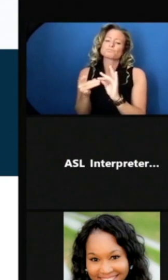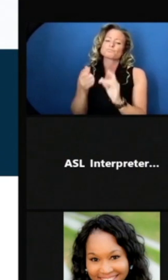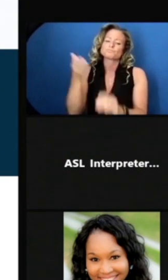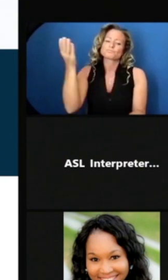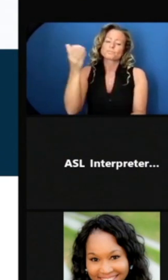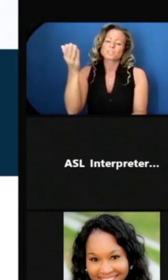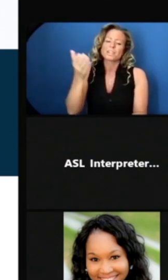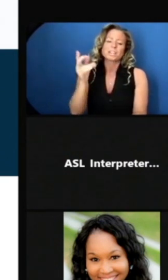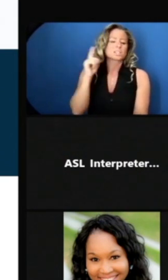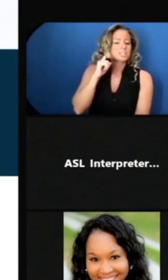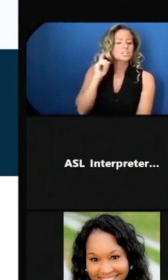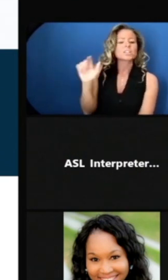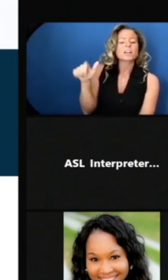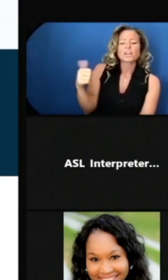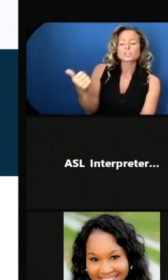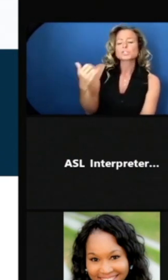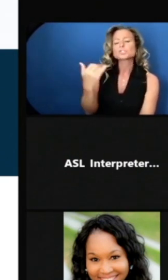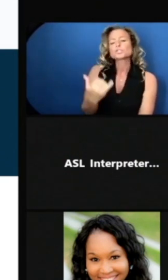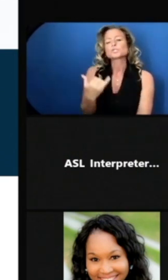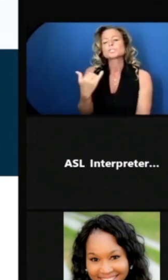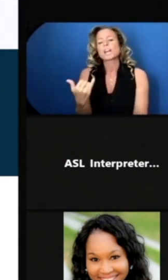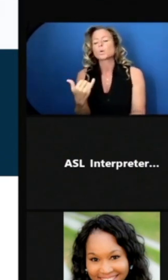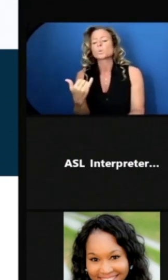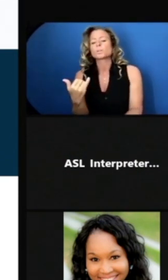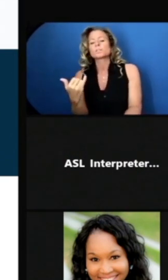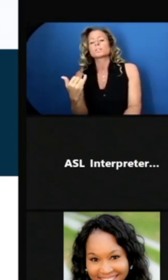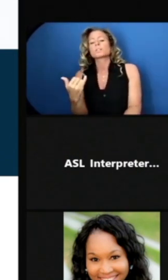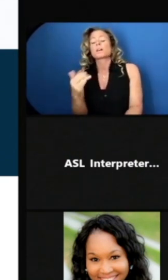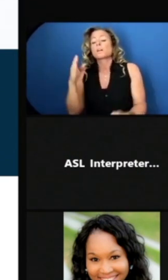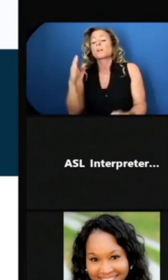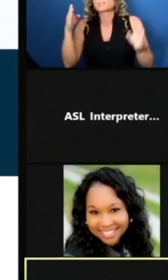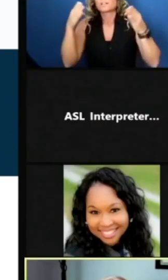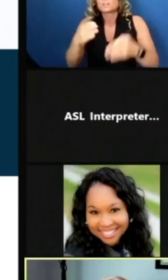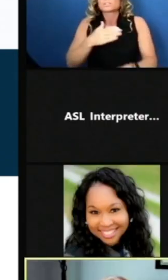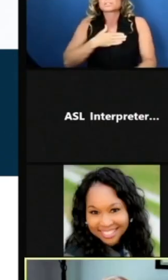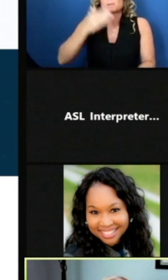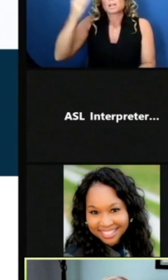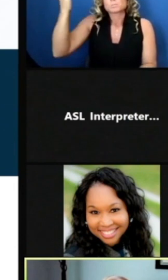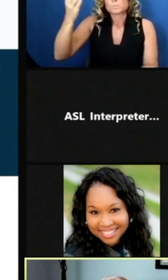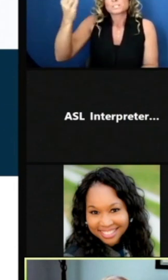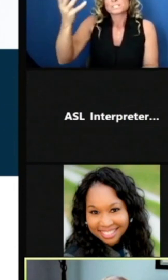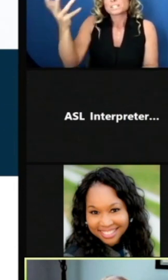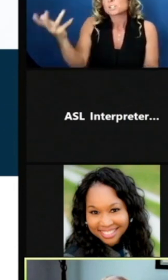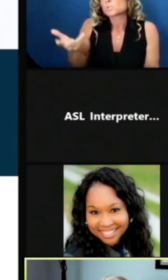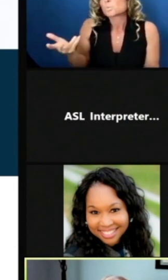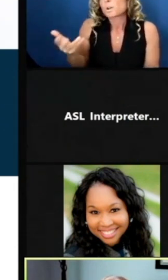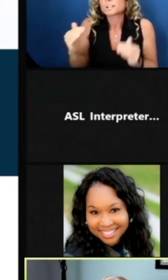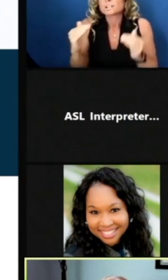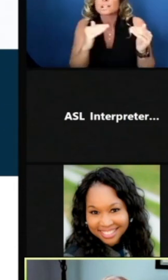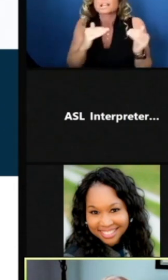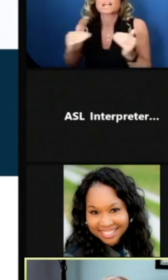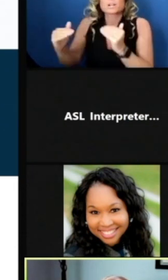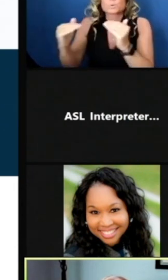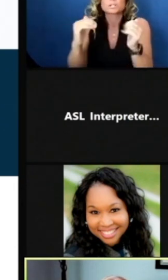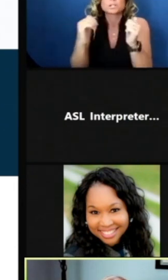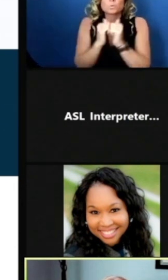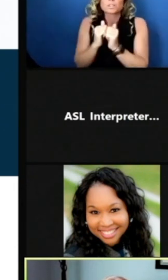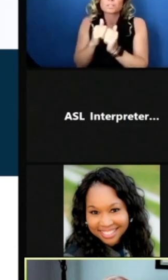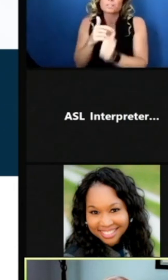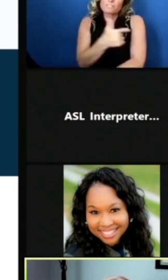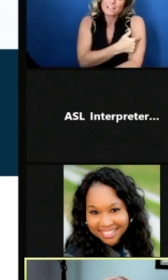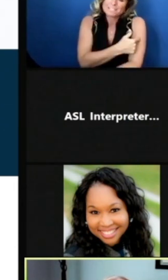in this session. So the focus of my presentation is on equity in vaccination and